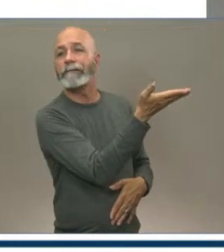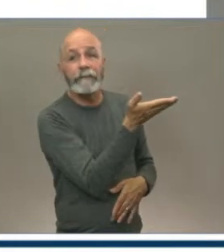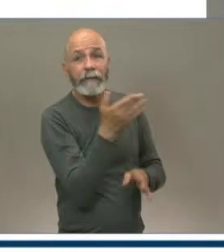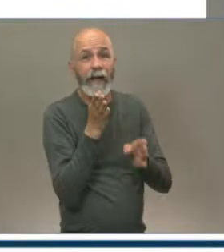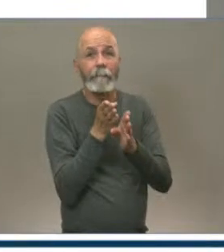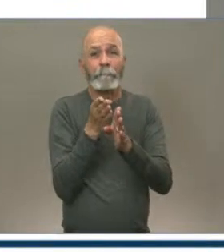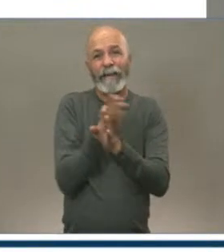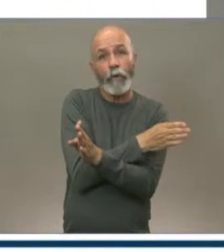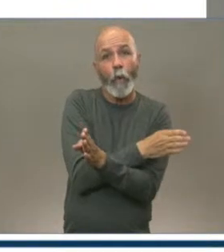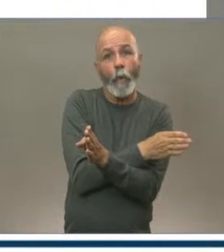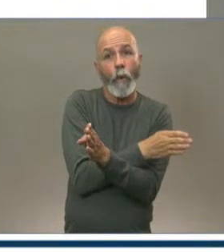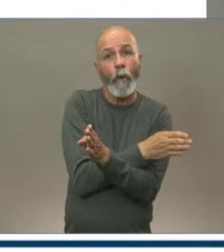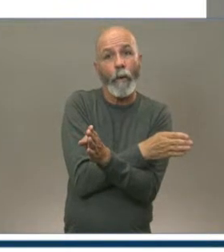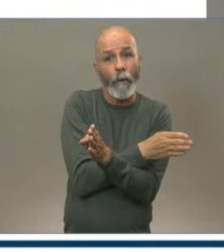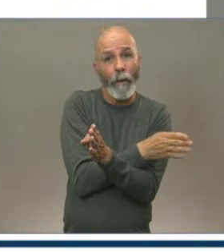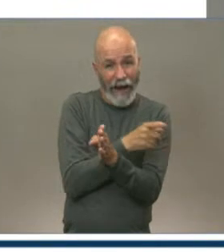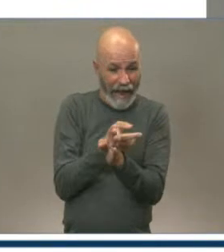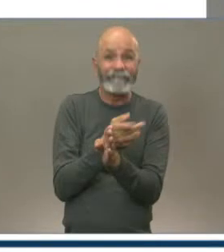three criteria,